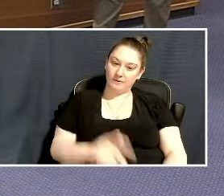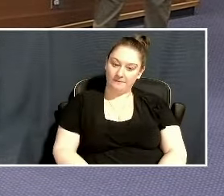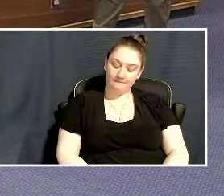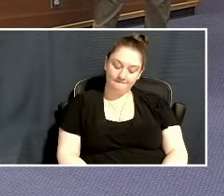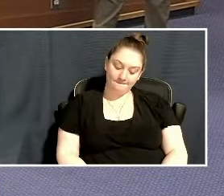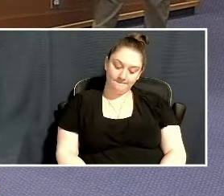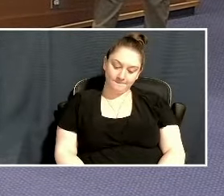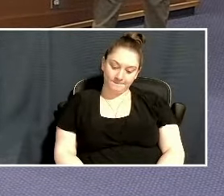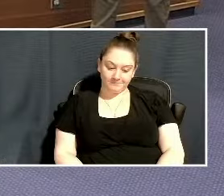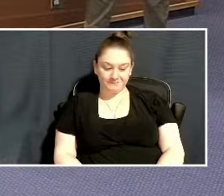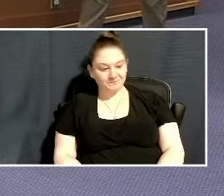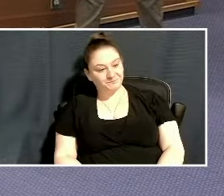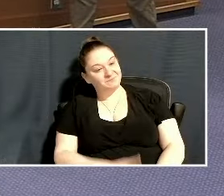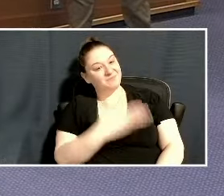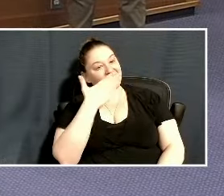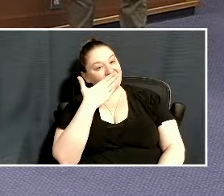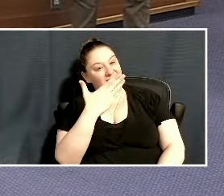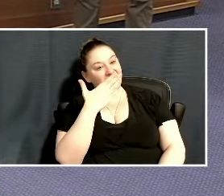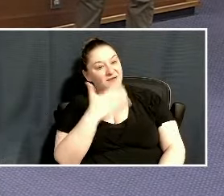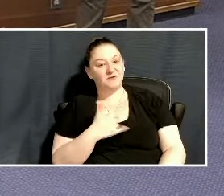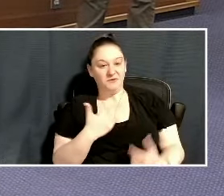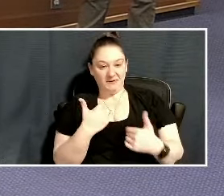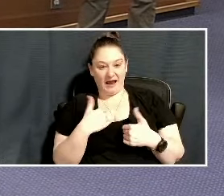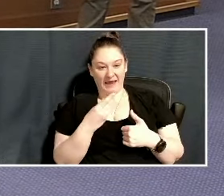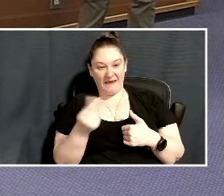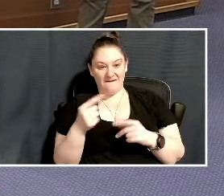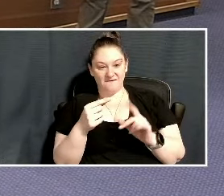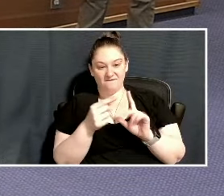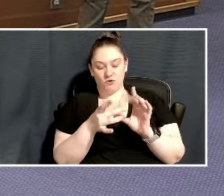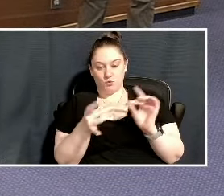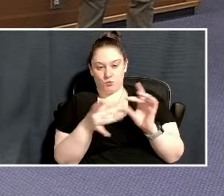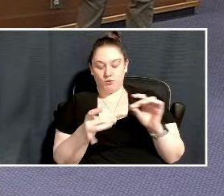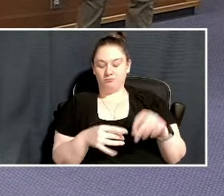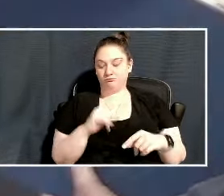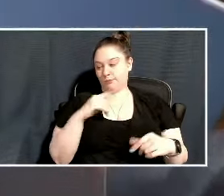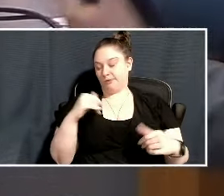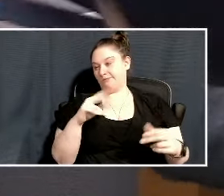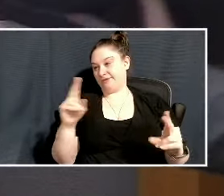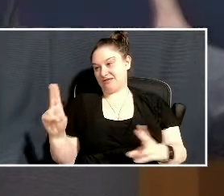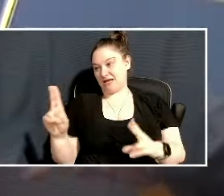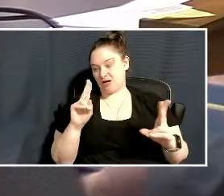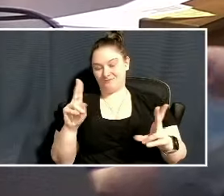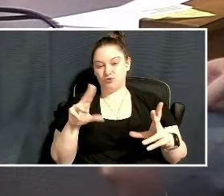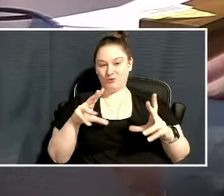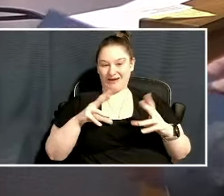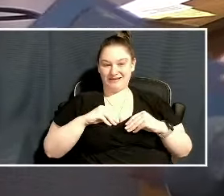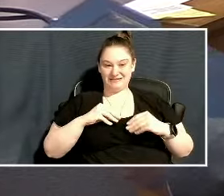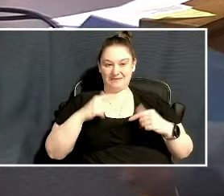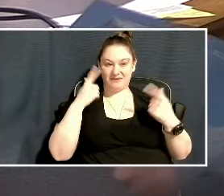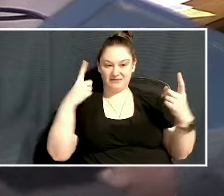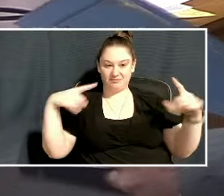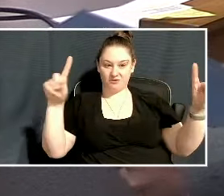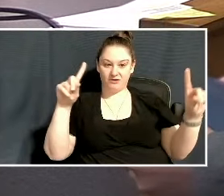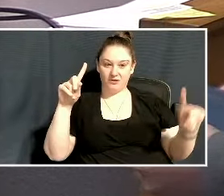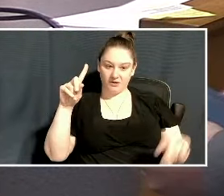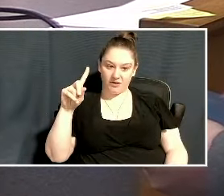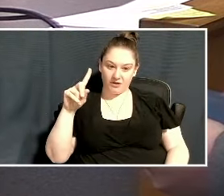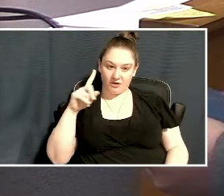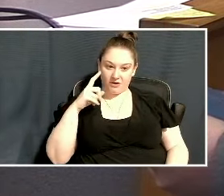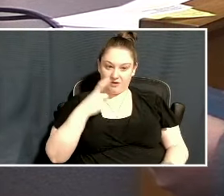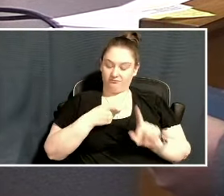Thank you. I do have a few words. It is an honor to accept this proclamation on behalf of Garden